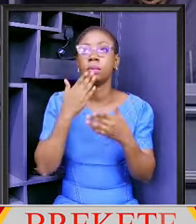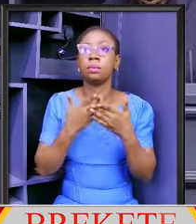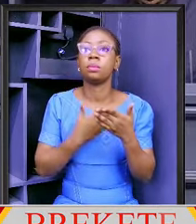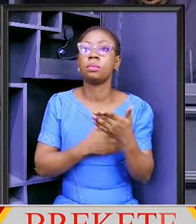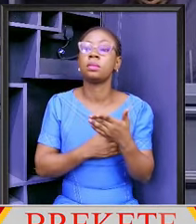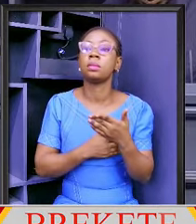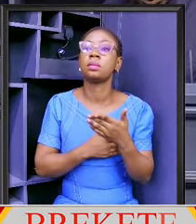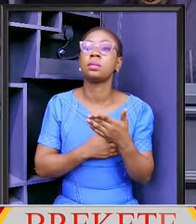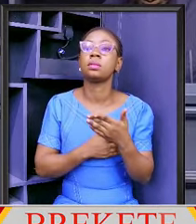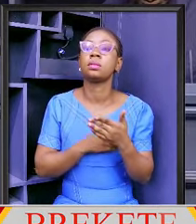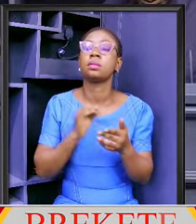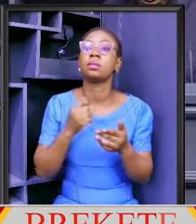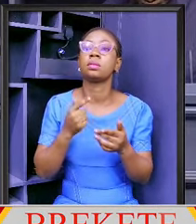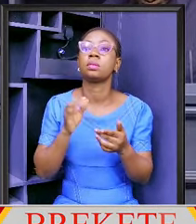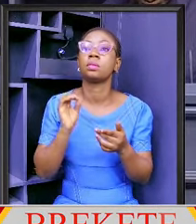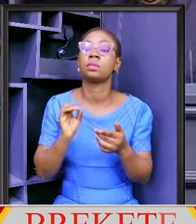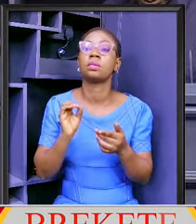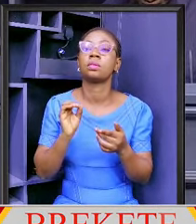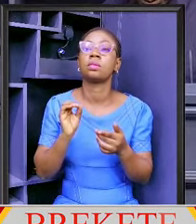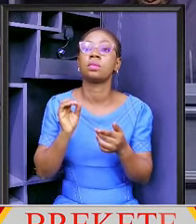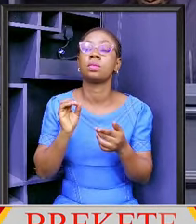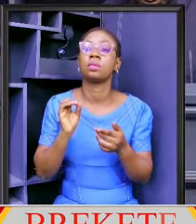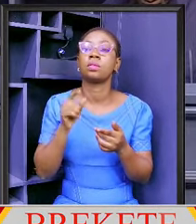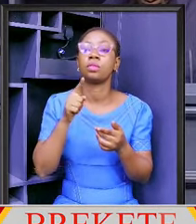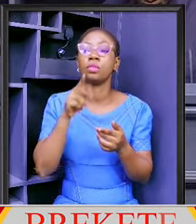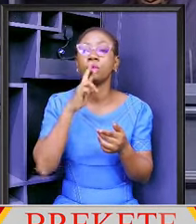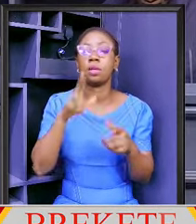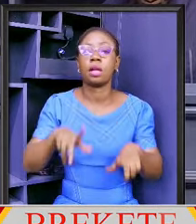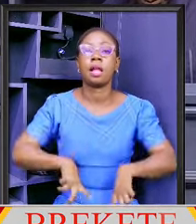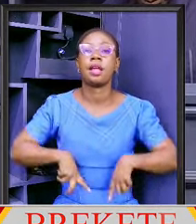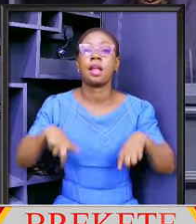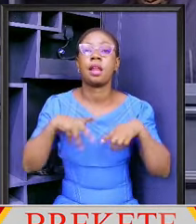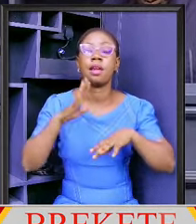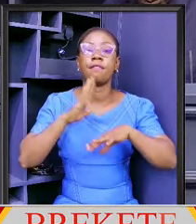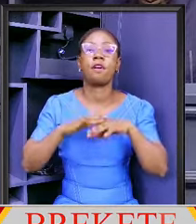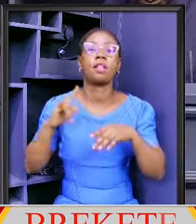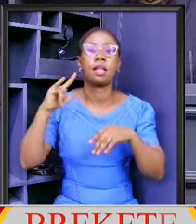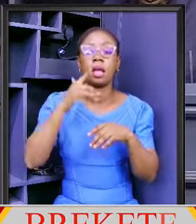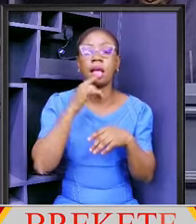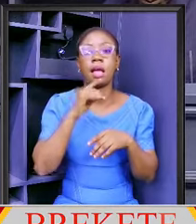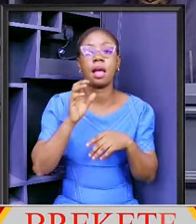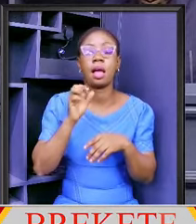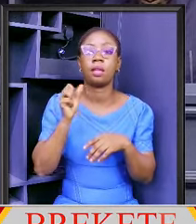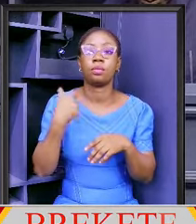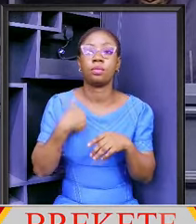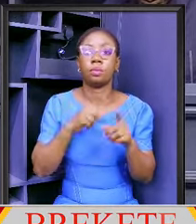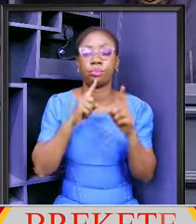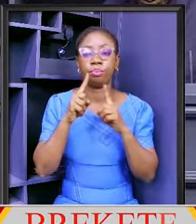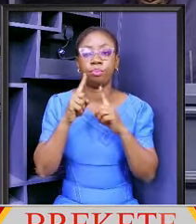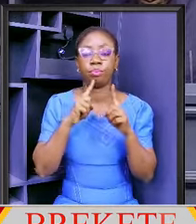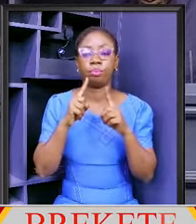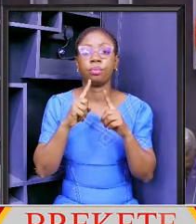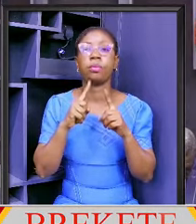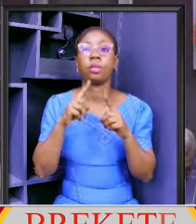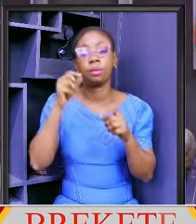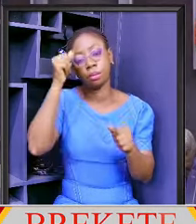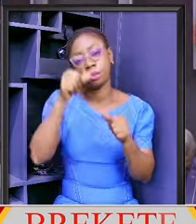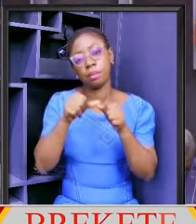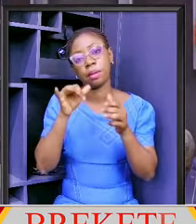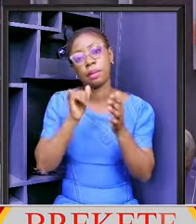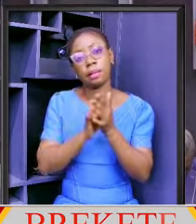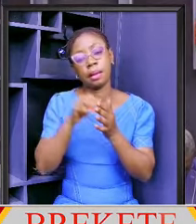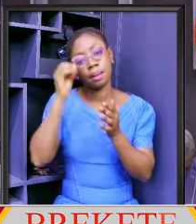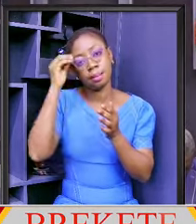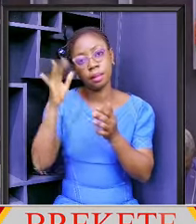morning, Jesse. Yes, good morning. Take you and close live to the microphone. Yeah, you did live on air as me and you did talk. So, you remember that man where they sell